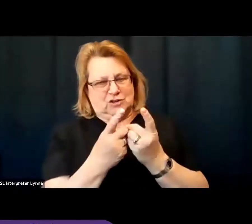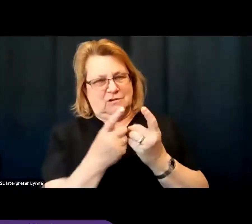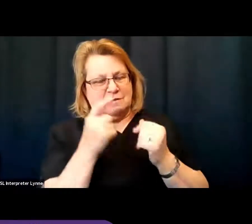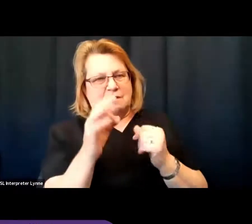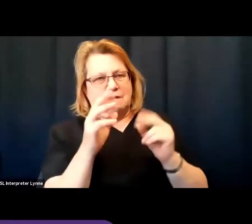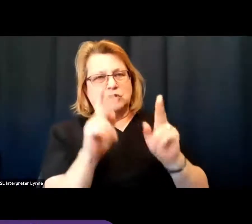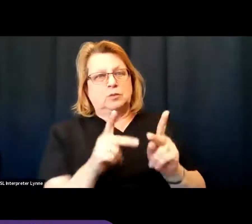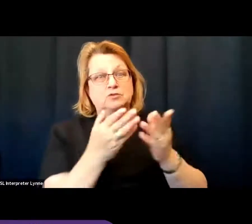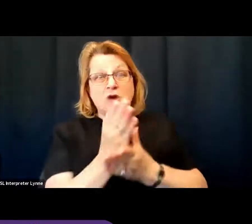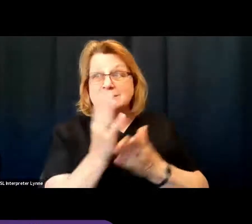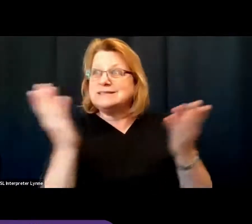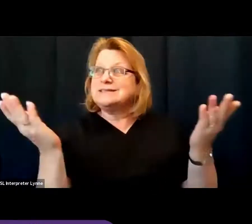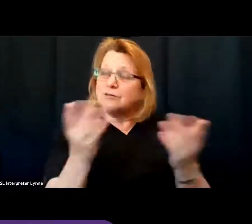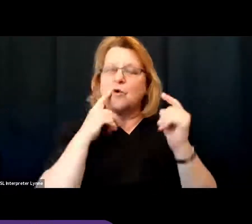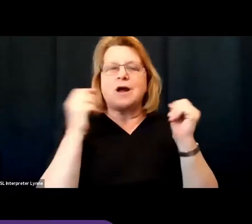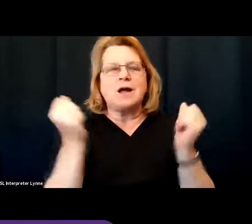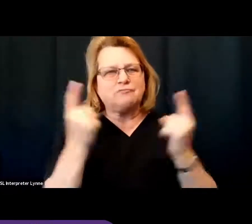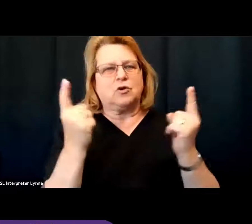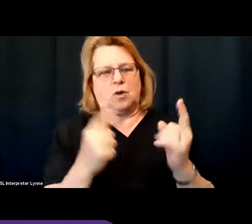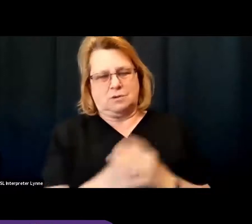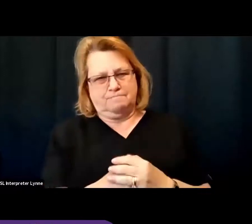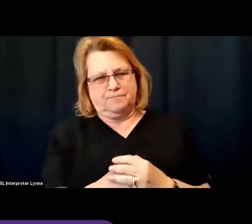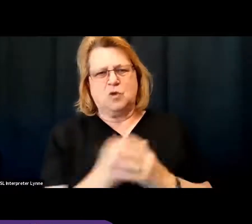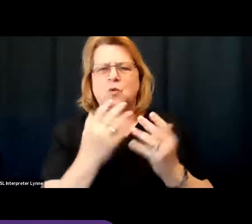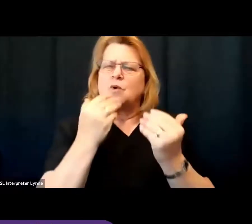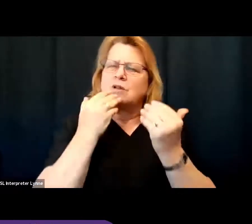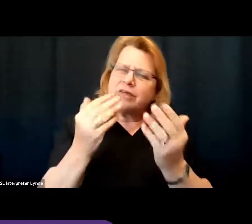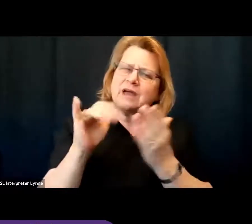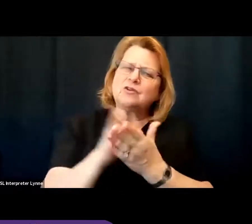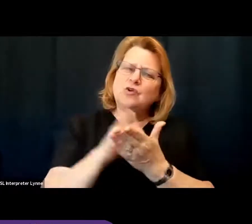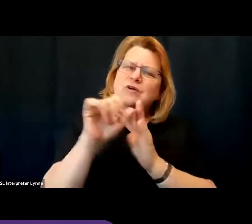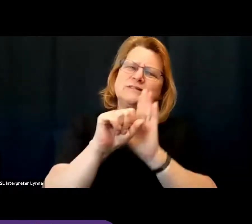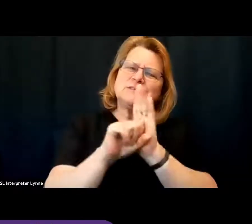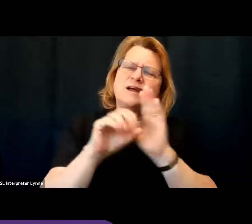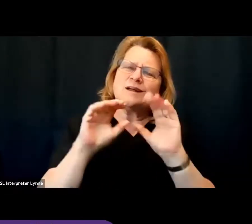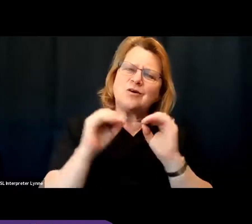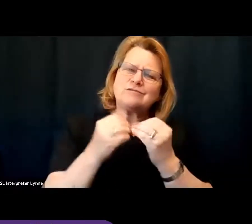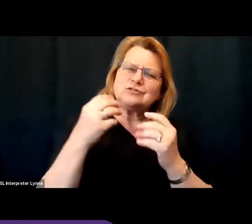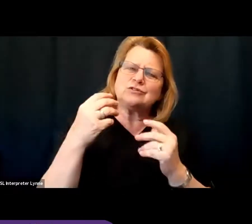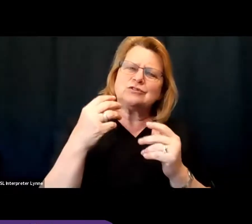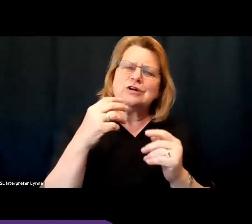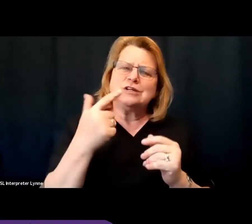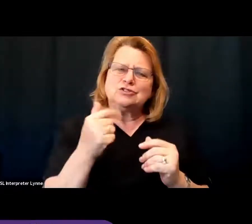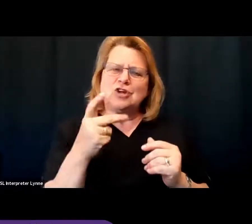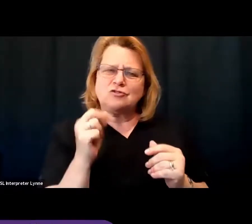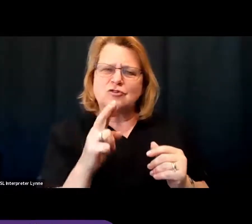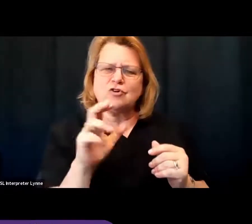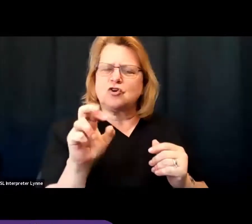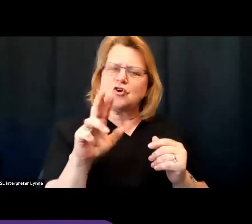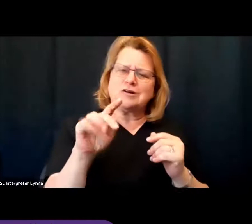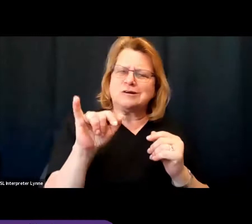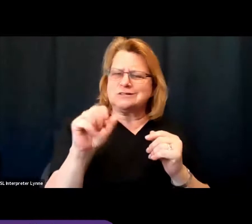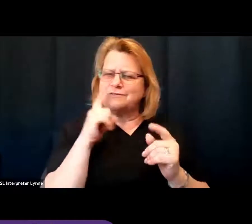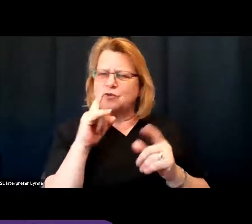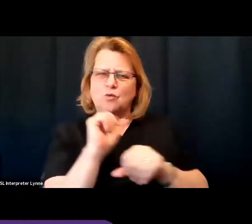to everyone. We'd like to thank the New York State Office of General Services media team for working with us on developing